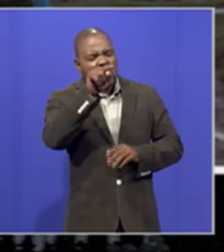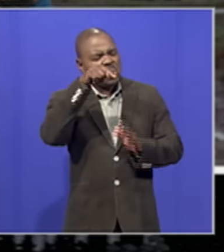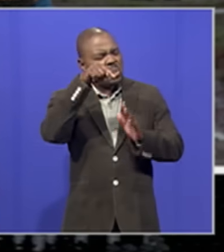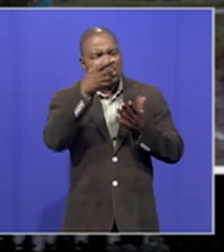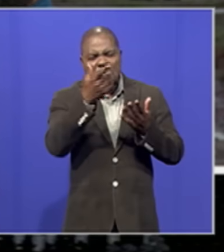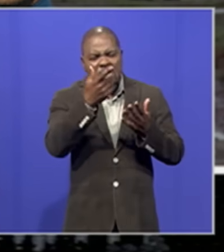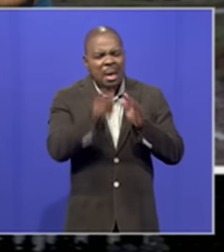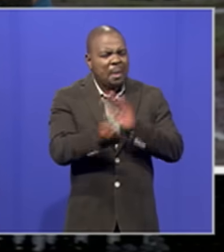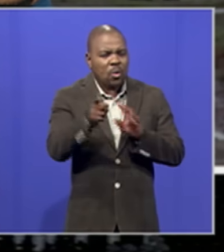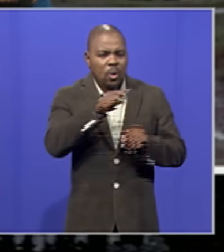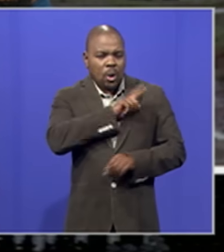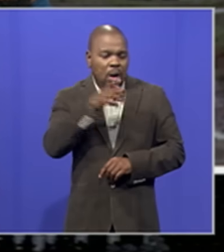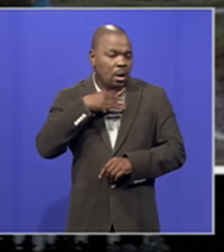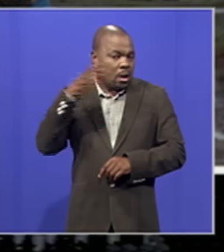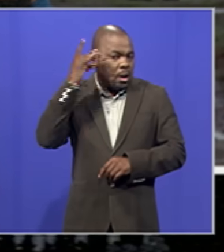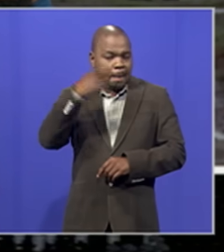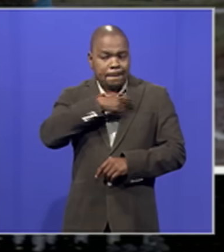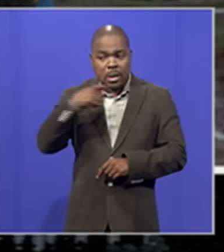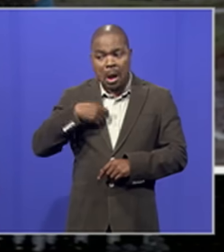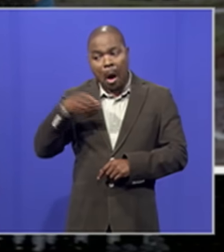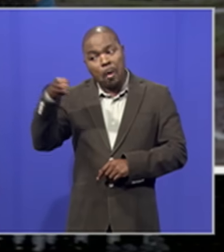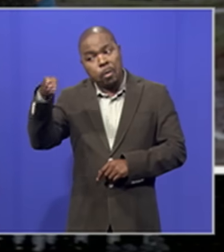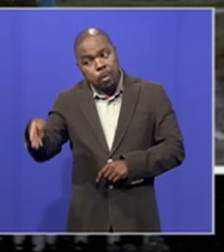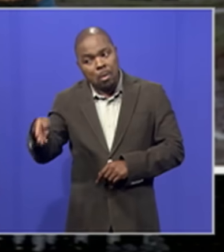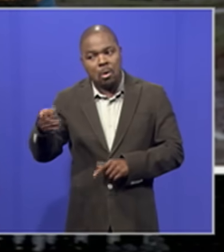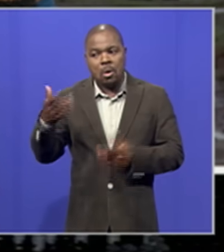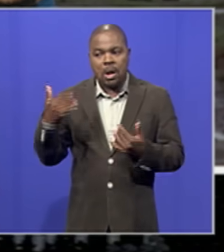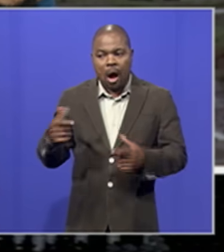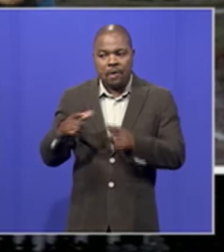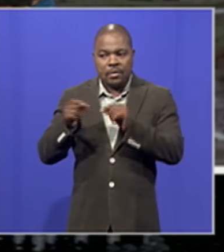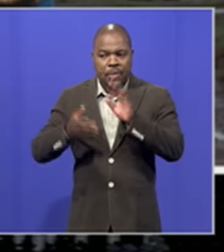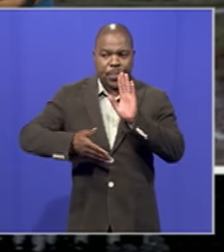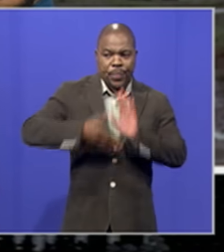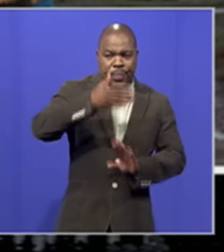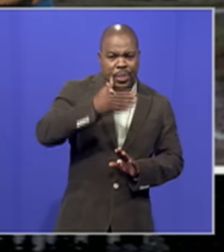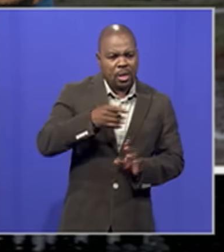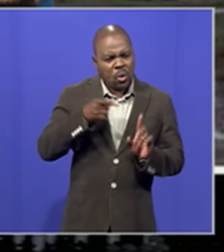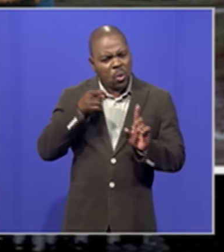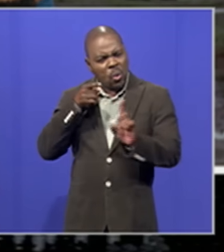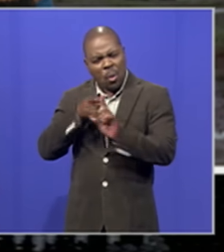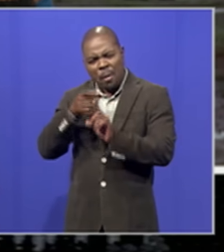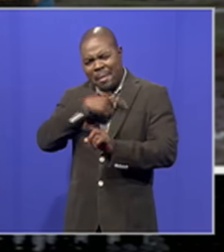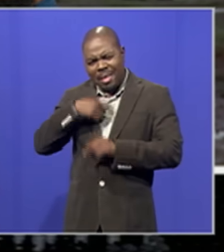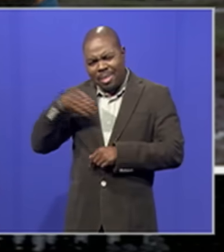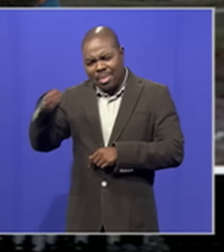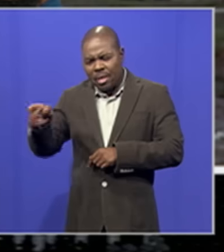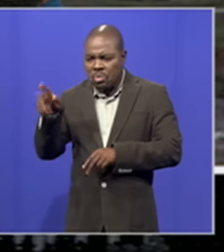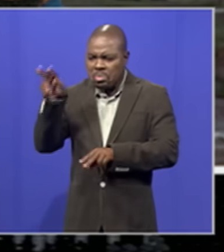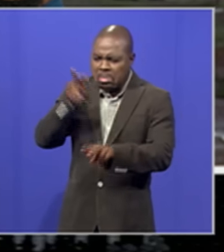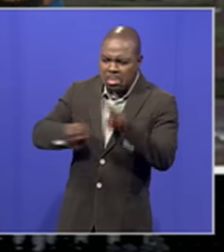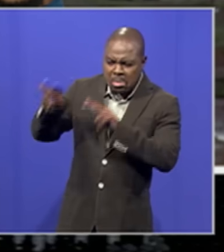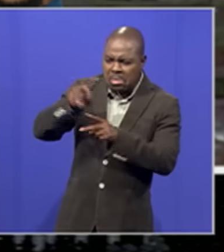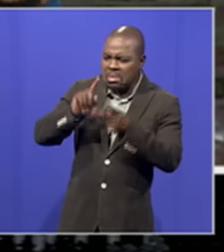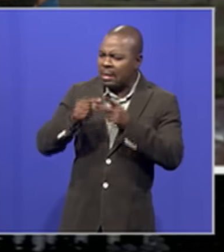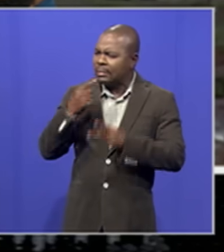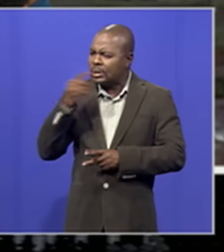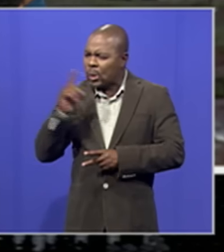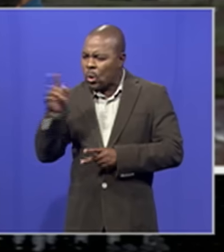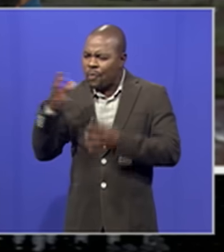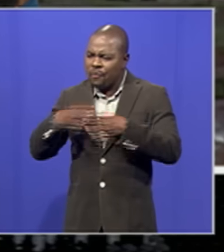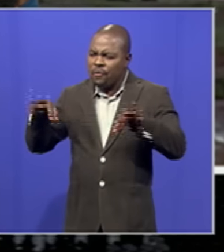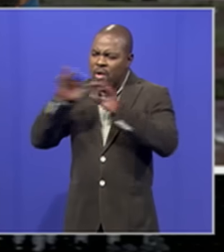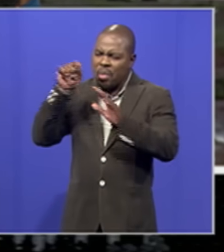gore mopresidente be a le fao o fetša go katoga gona fao a e ka ba yena o rileng ge a lekola seemo le tshenyo boleng bja tshenyo